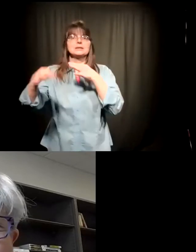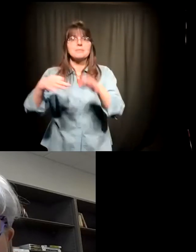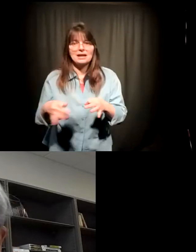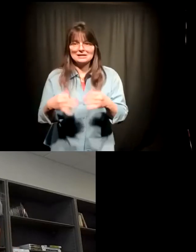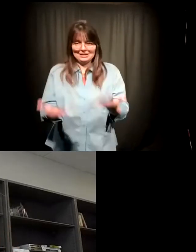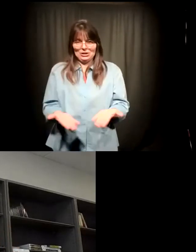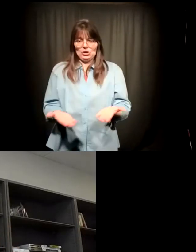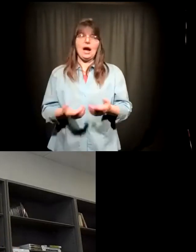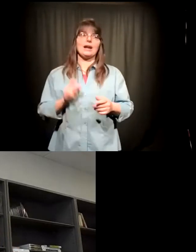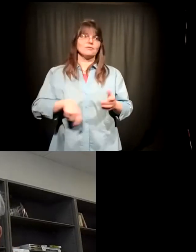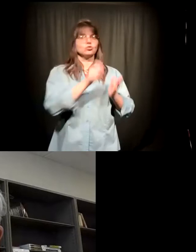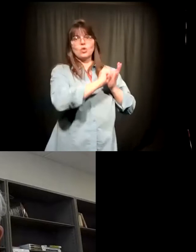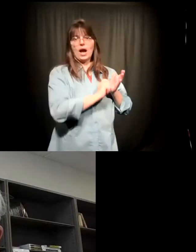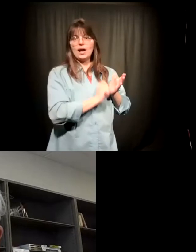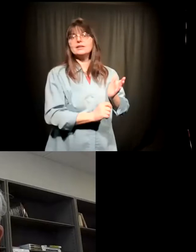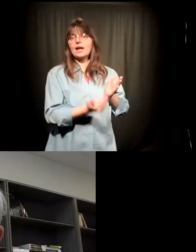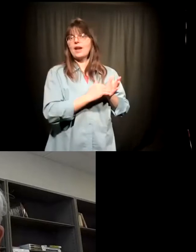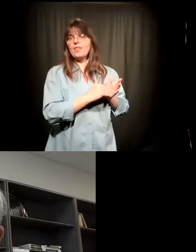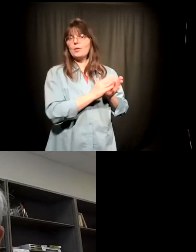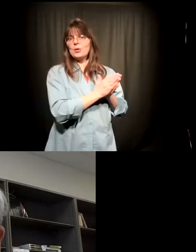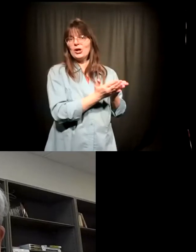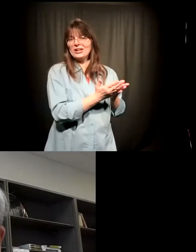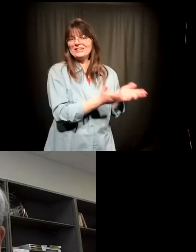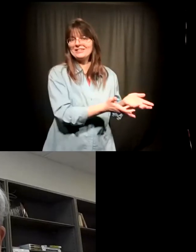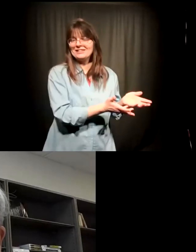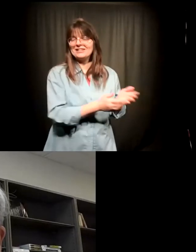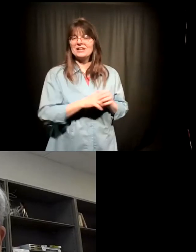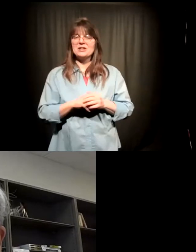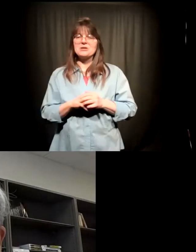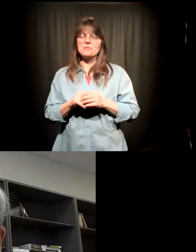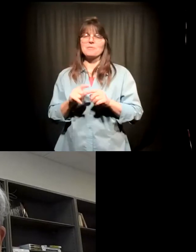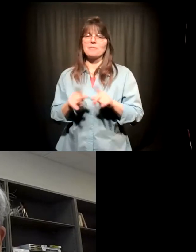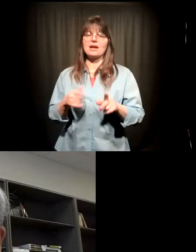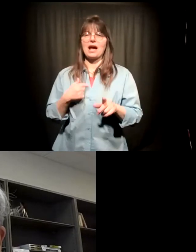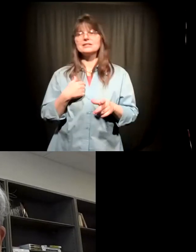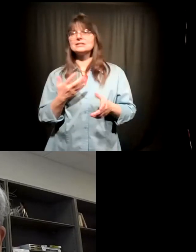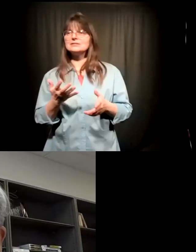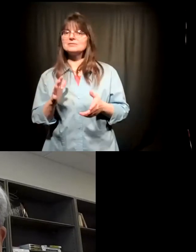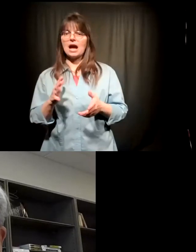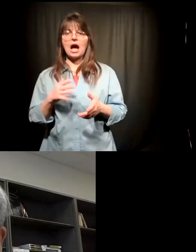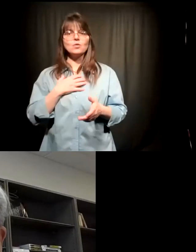multi-dimensional, they're coming at it from a lot of different fields. And